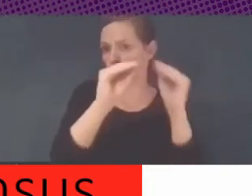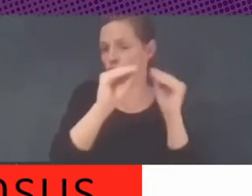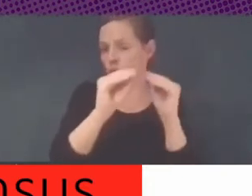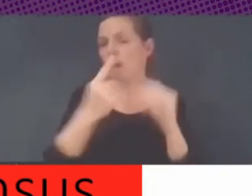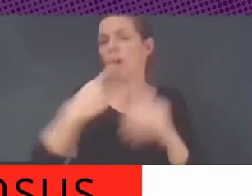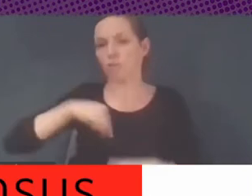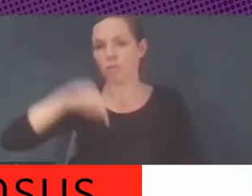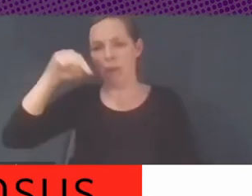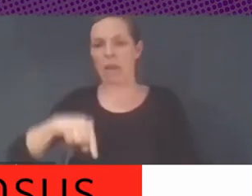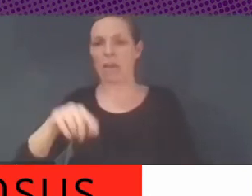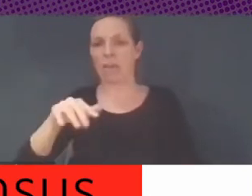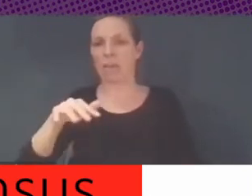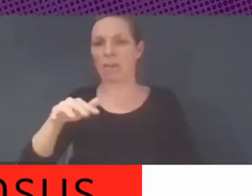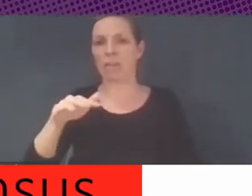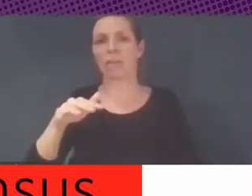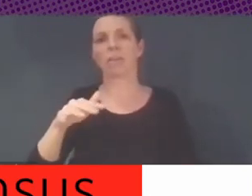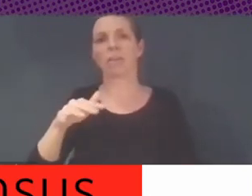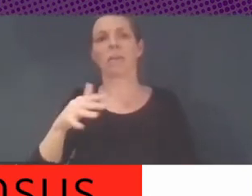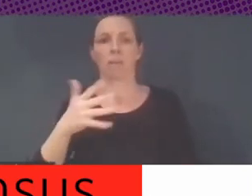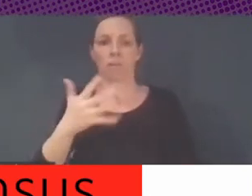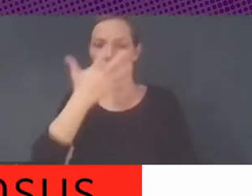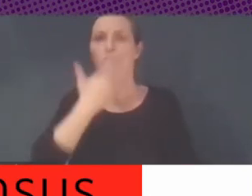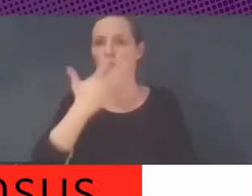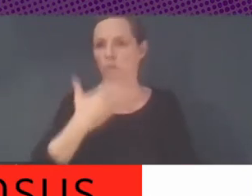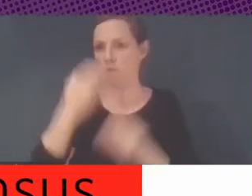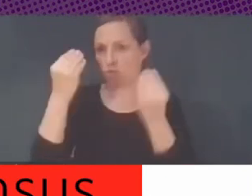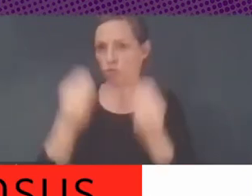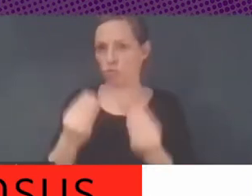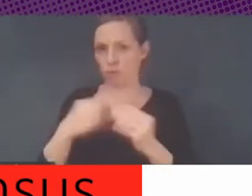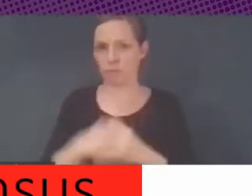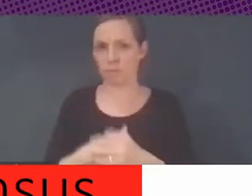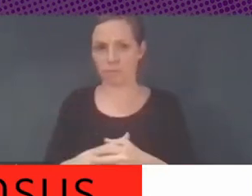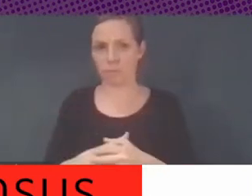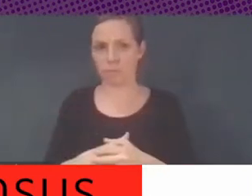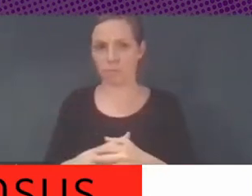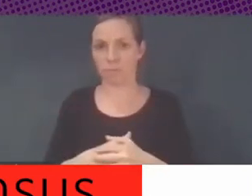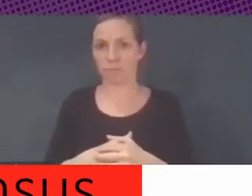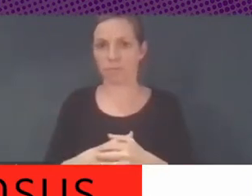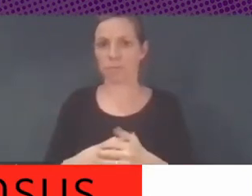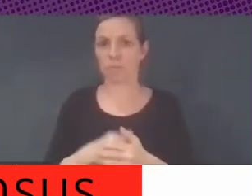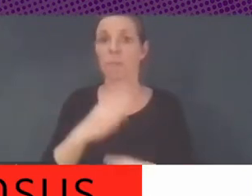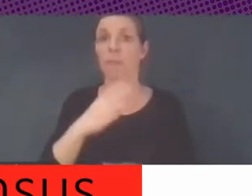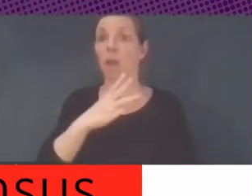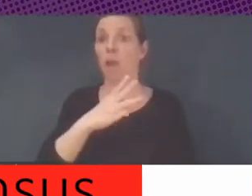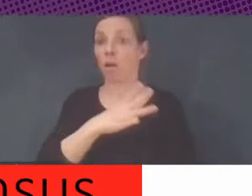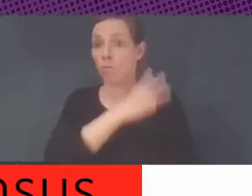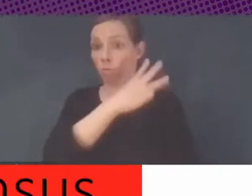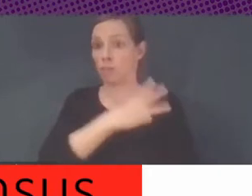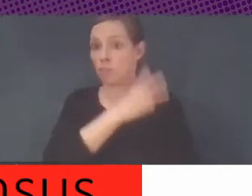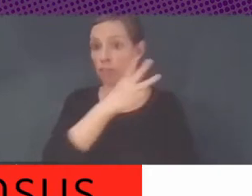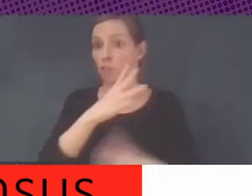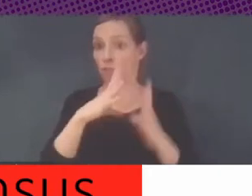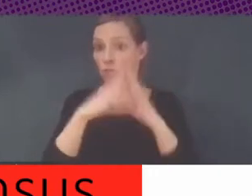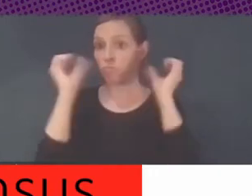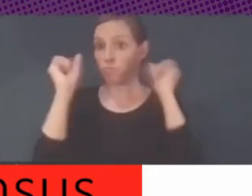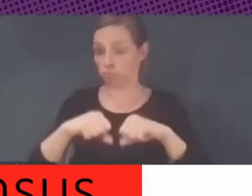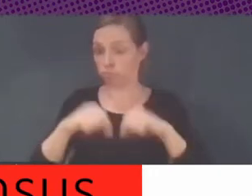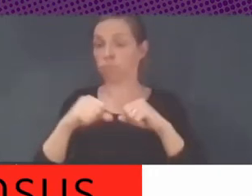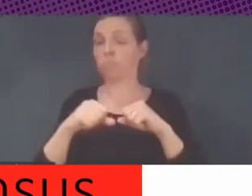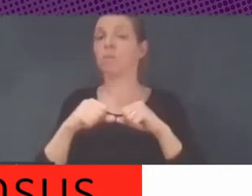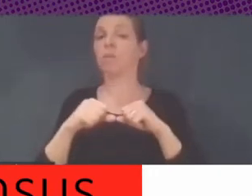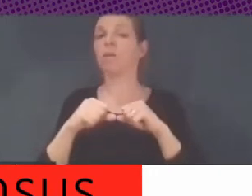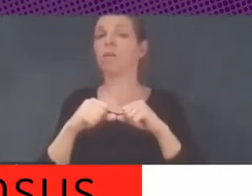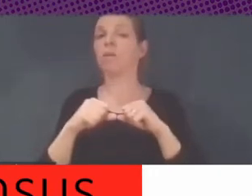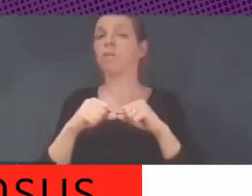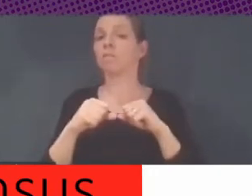global south the Washington consensus introduced in the 1980s with the turn to